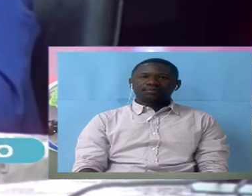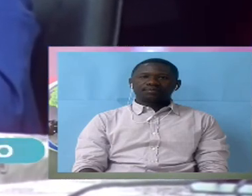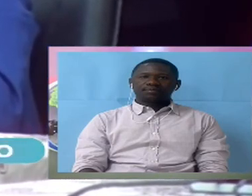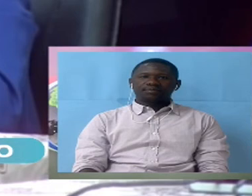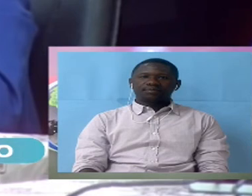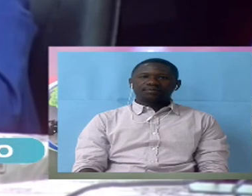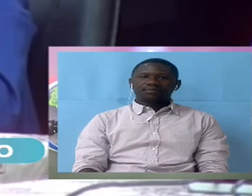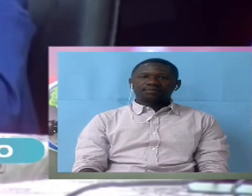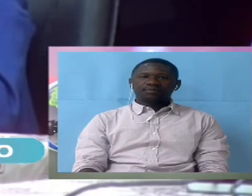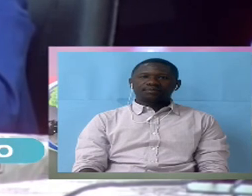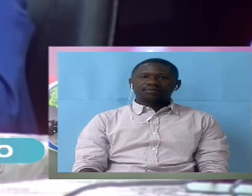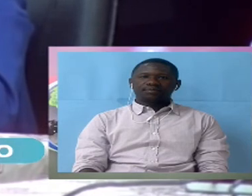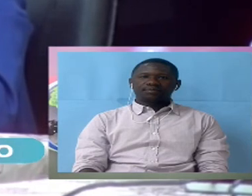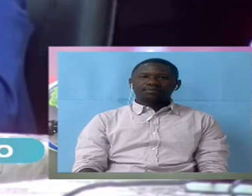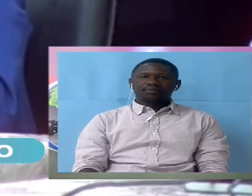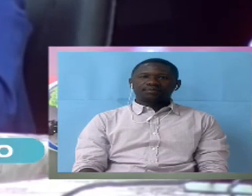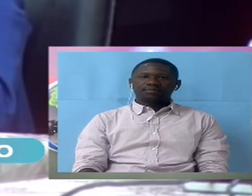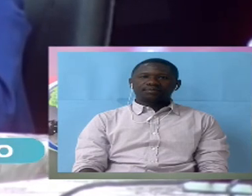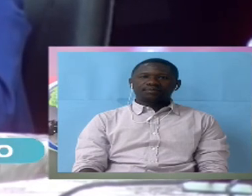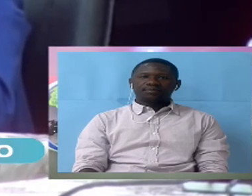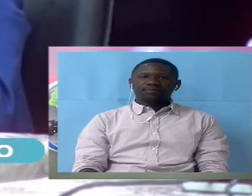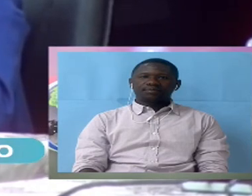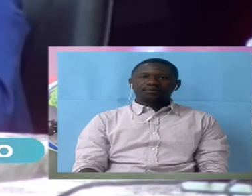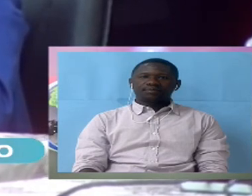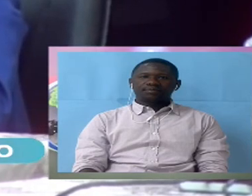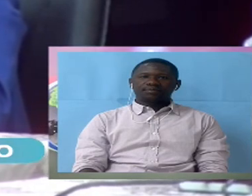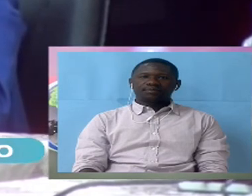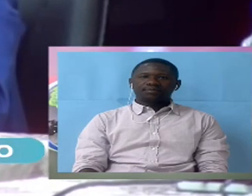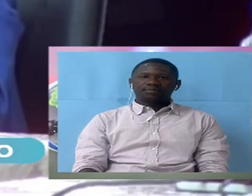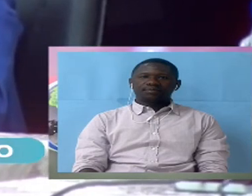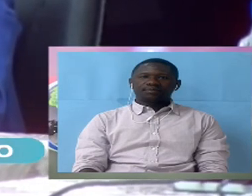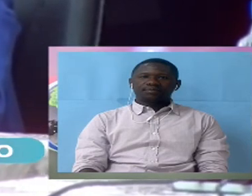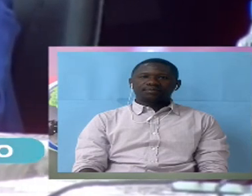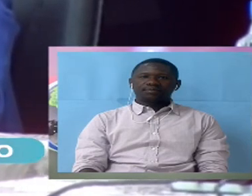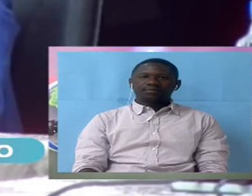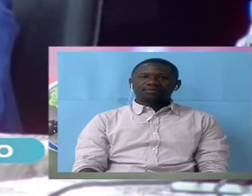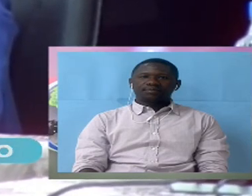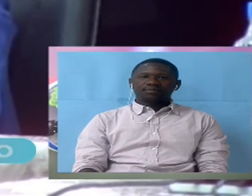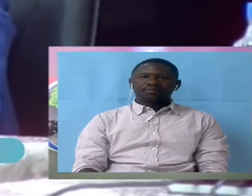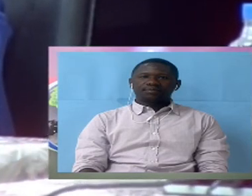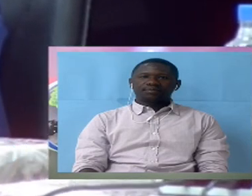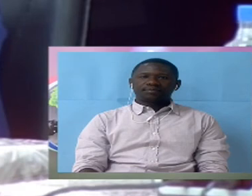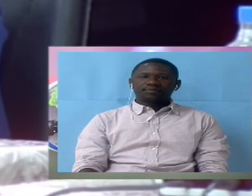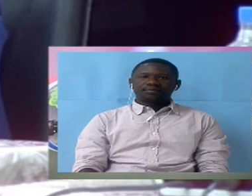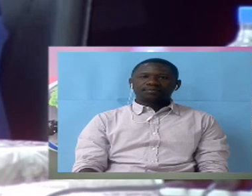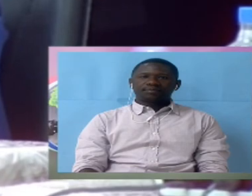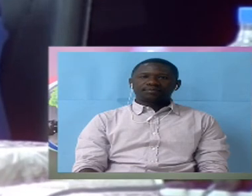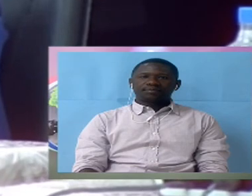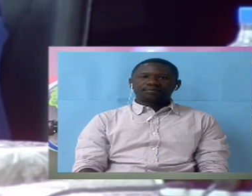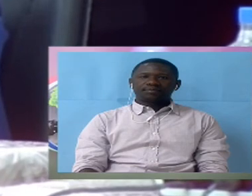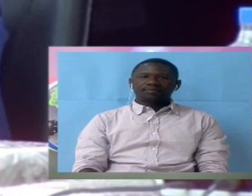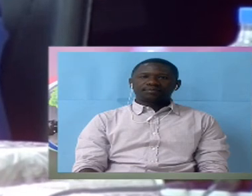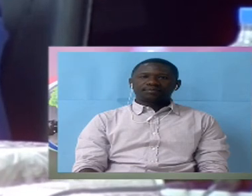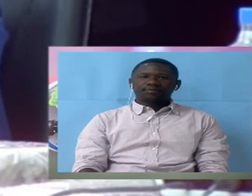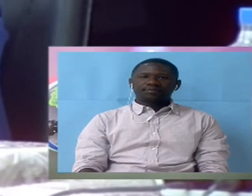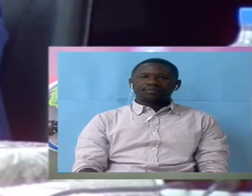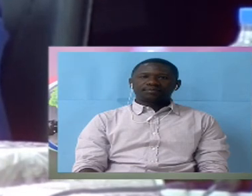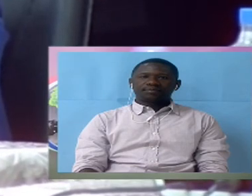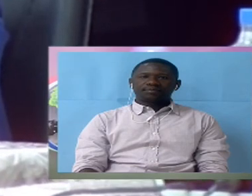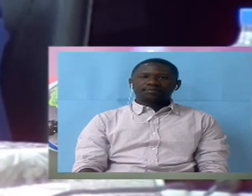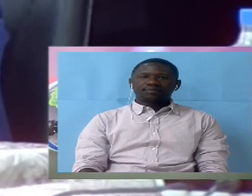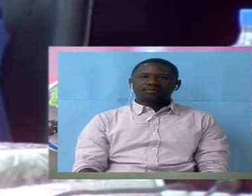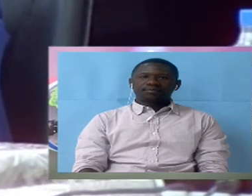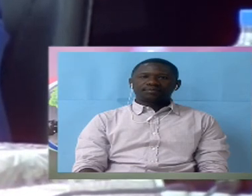all humankind throughout the whole world in your image and in your likeness, we continue to ask that your